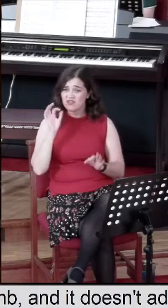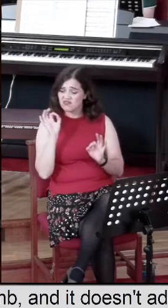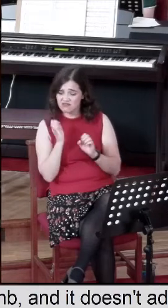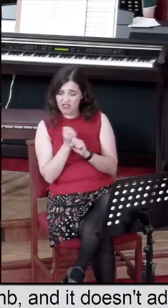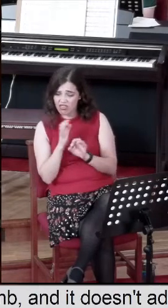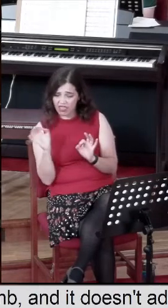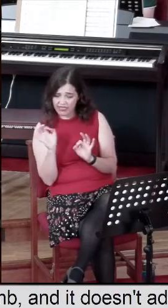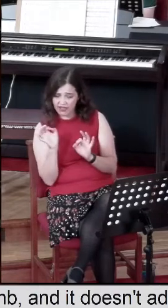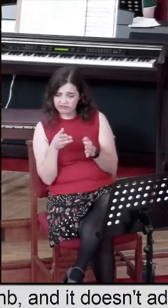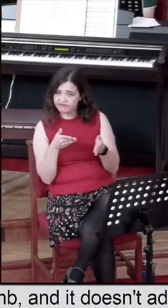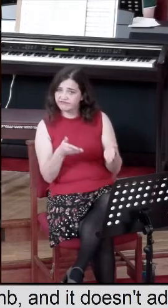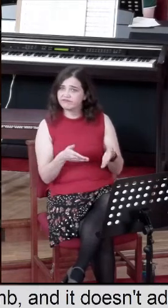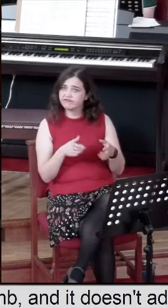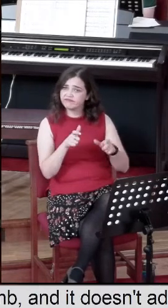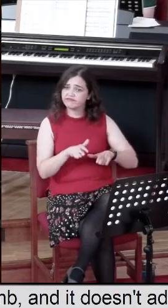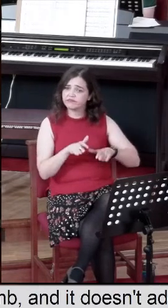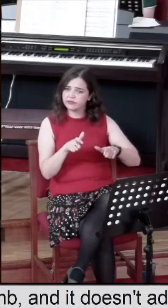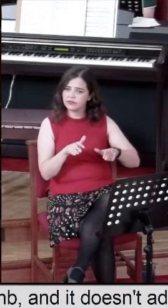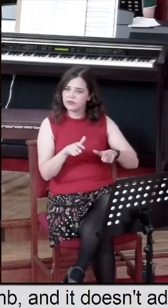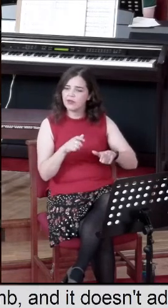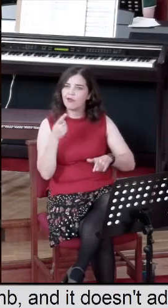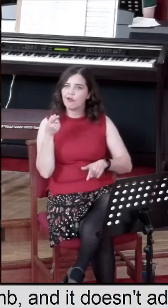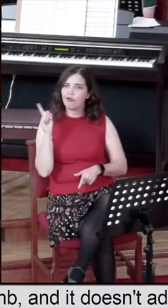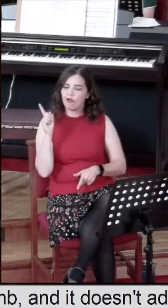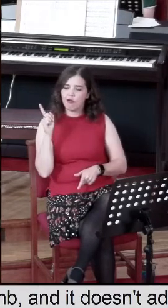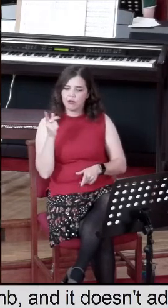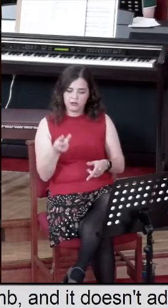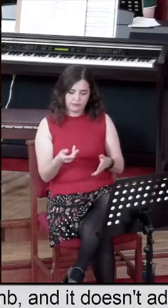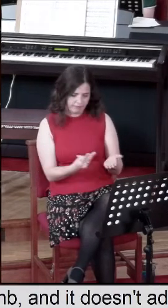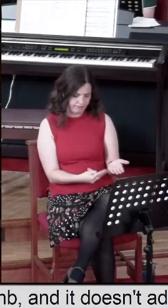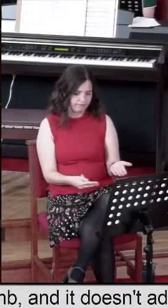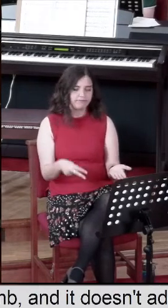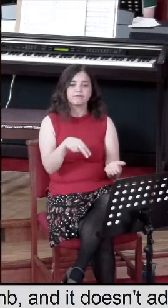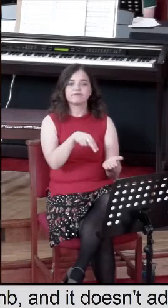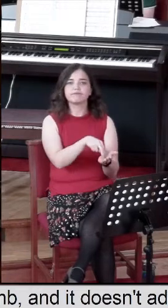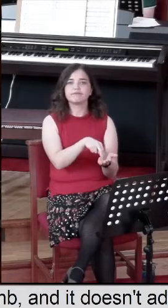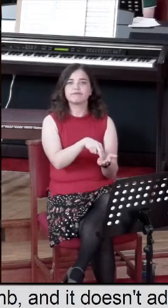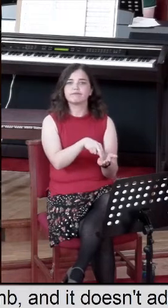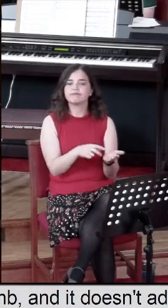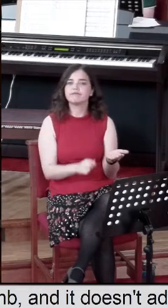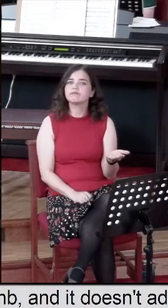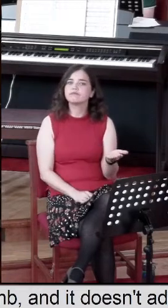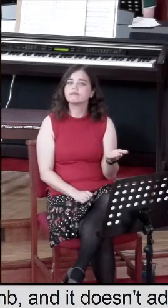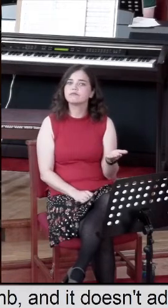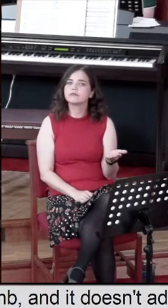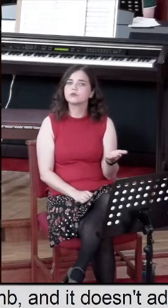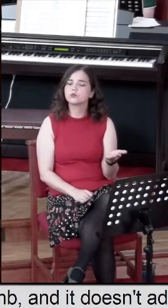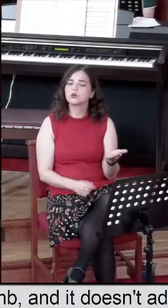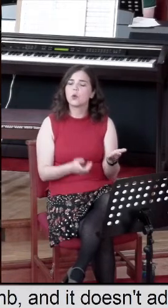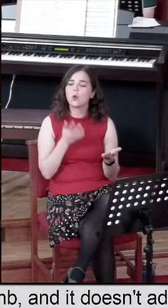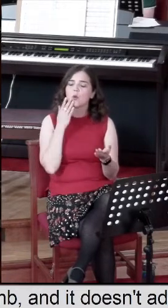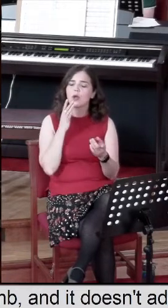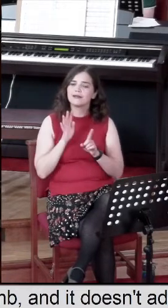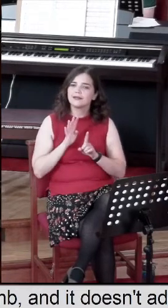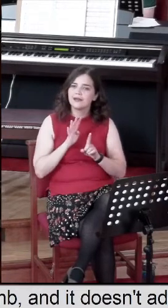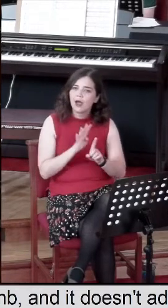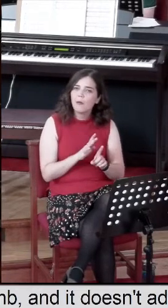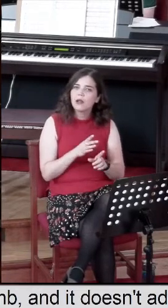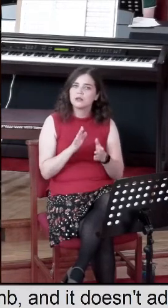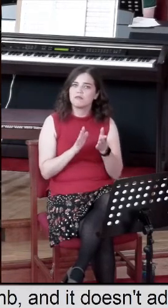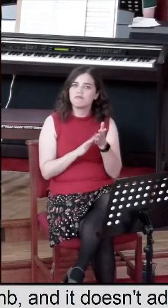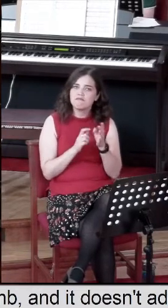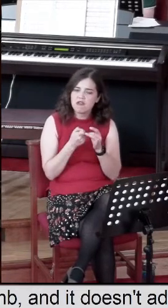when the disciples, we just had that reading there that Alec did. And when those disciples and Mary first went to that